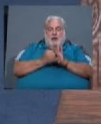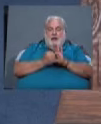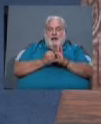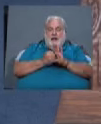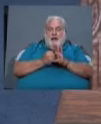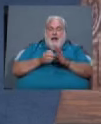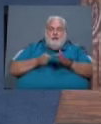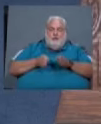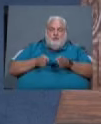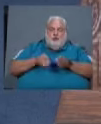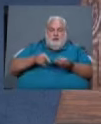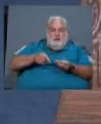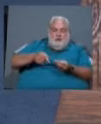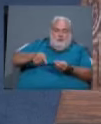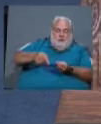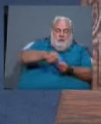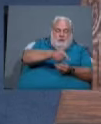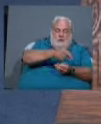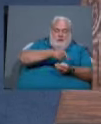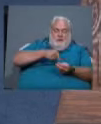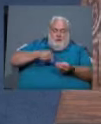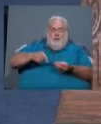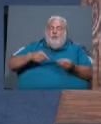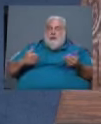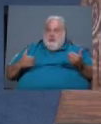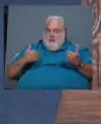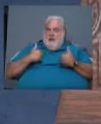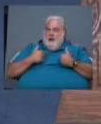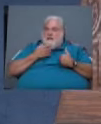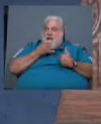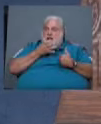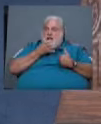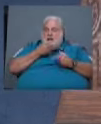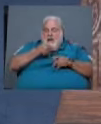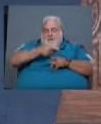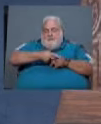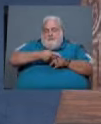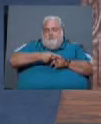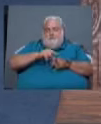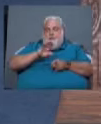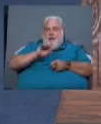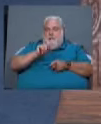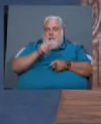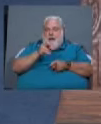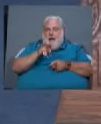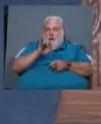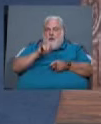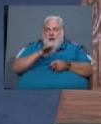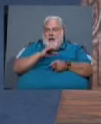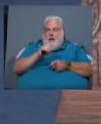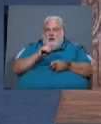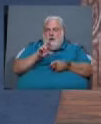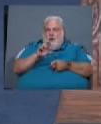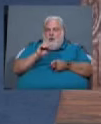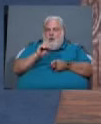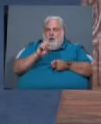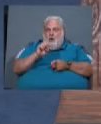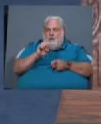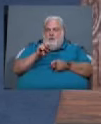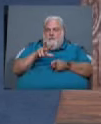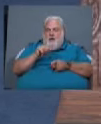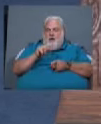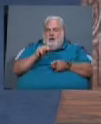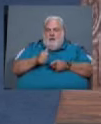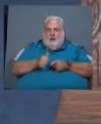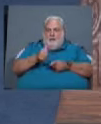is a existing traffic signal, as you may know, at Battery Street and Roosevelt. That's on the upper right corner of the exhibit that's